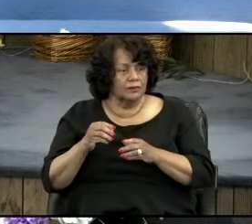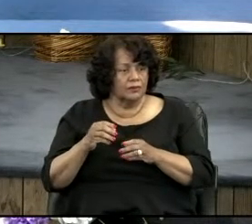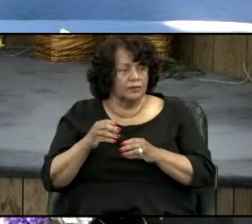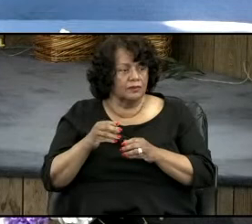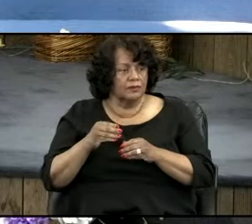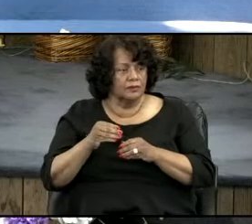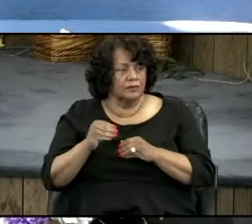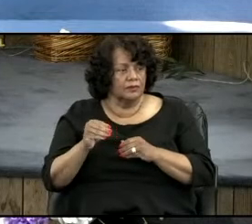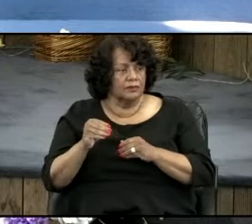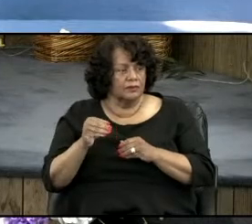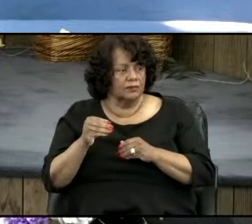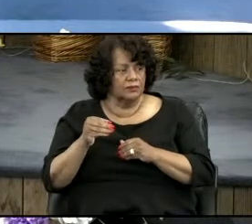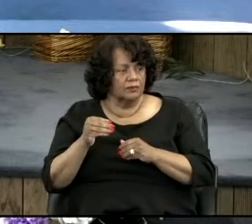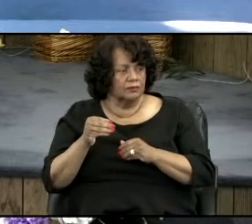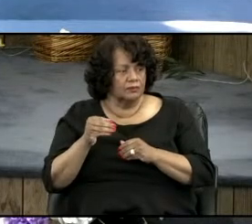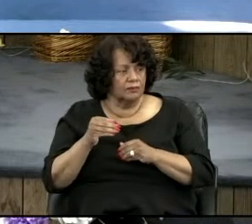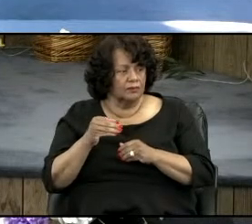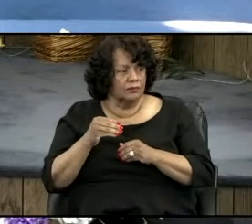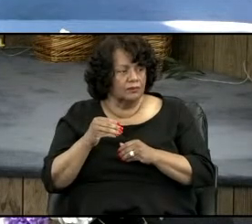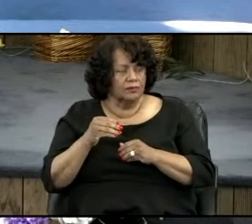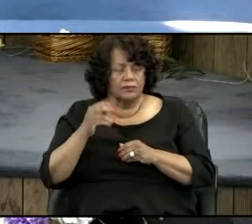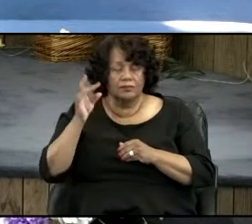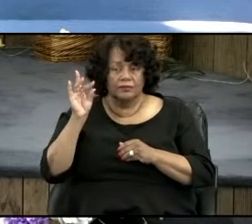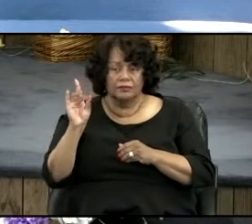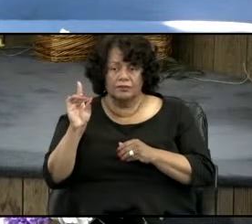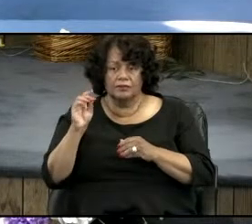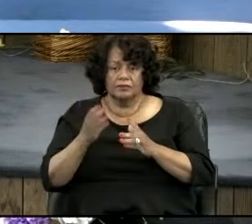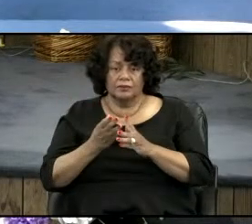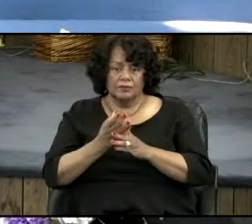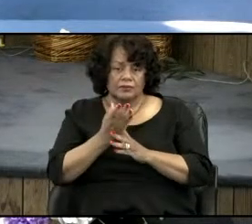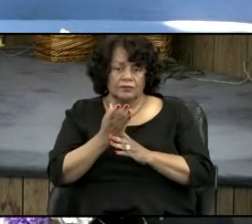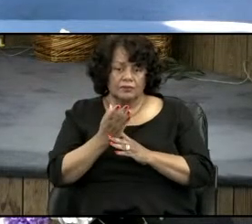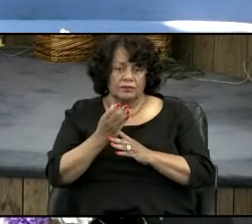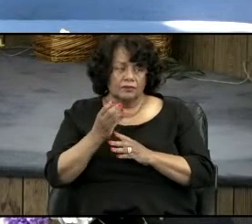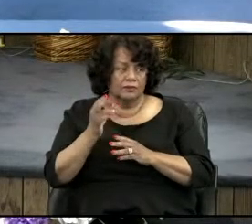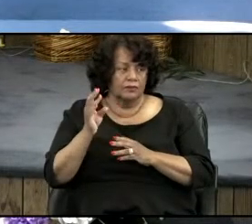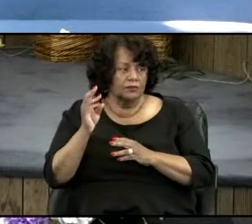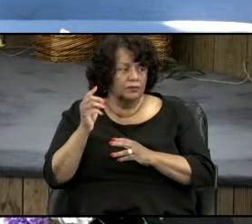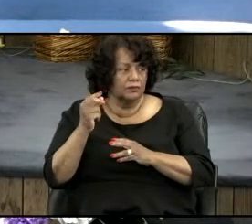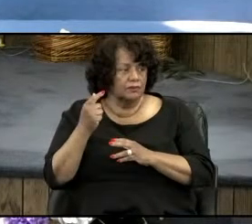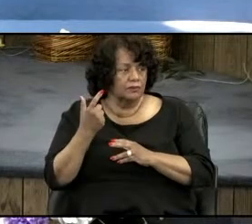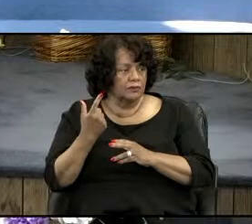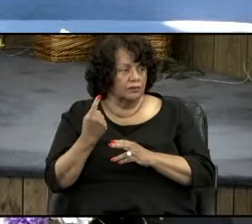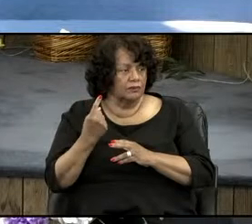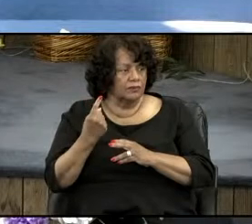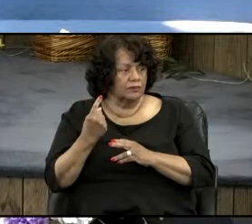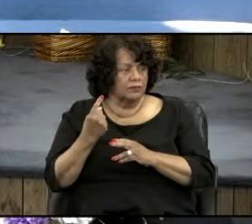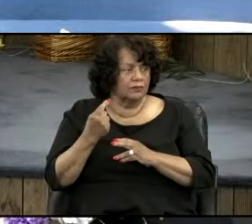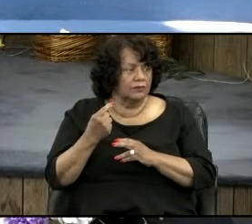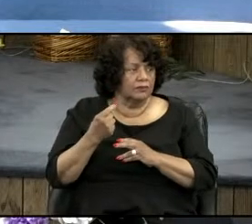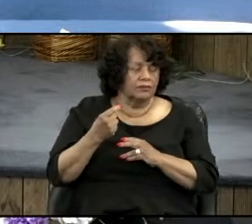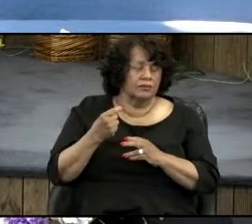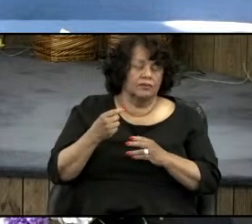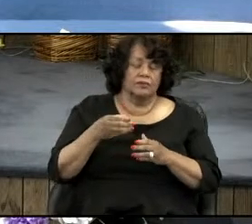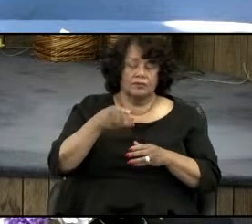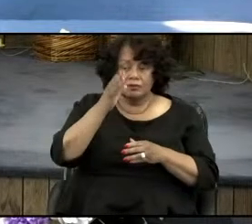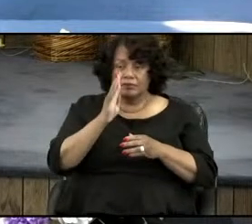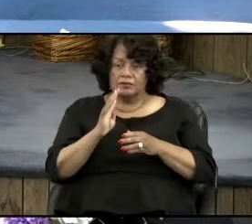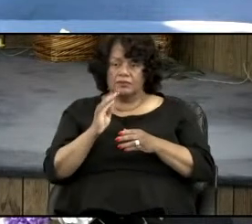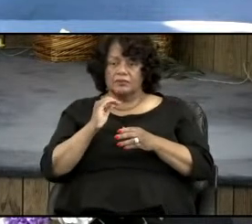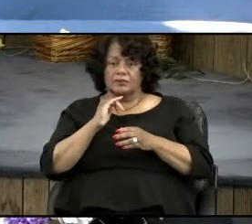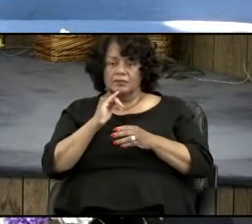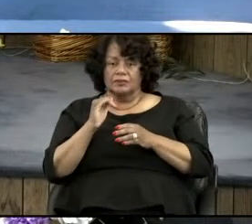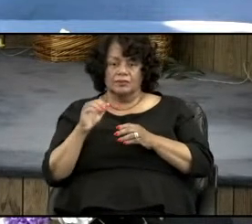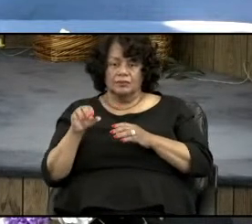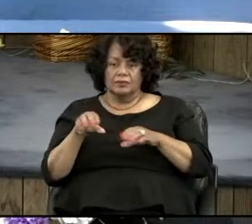and cruise time is from 8 to 11. They ain't nothing for y'all party animals, 11. Y'all can still go do something else after